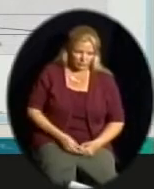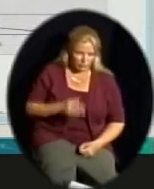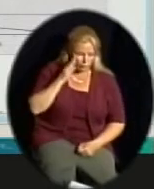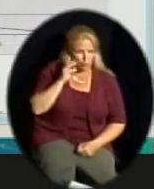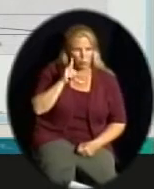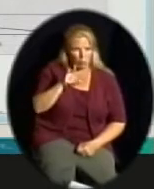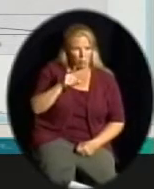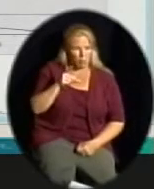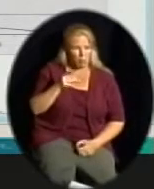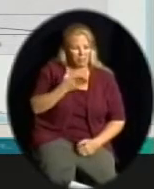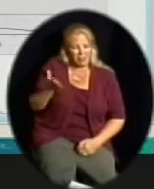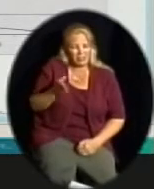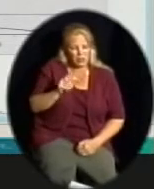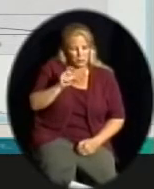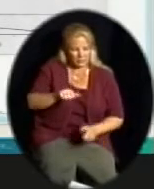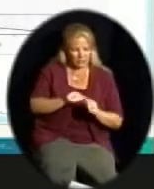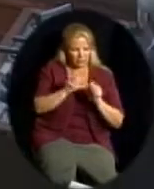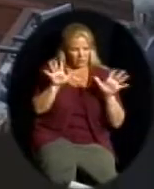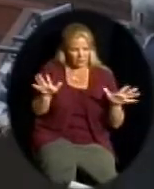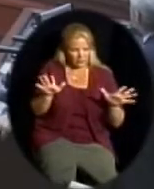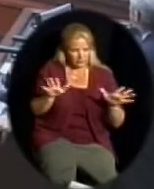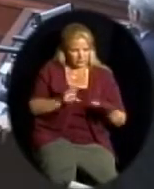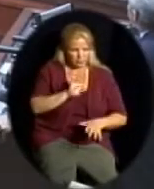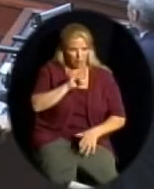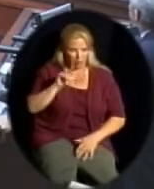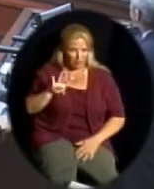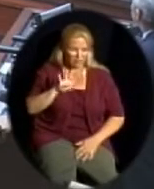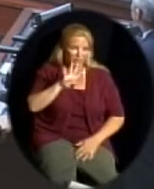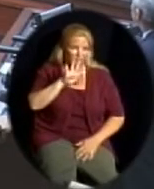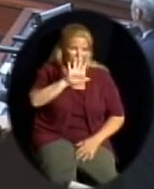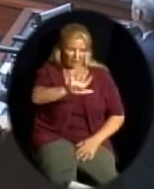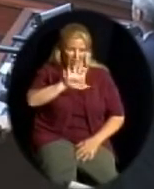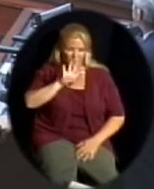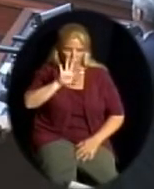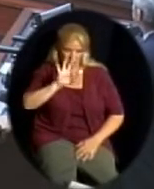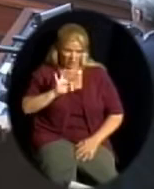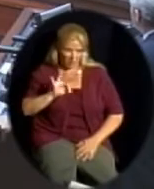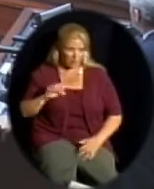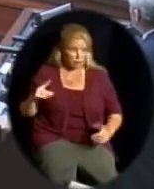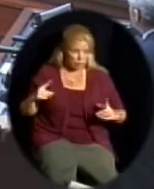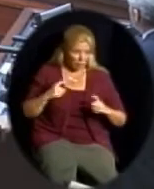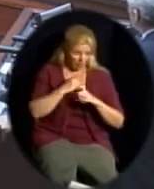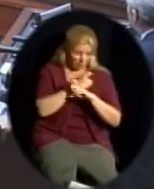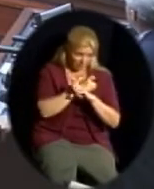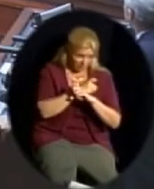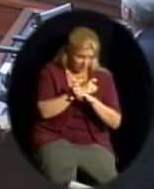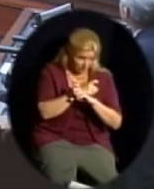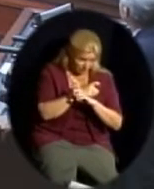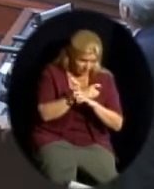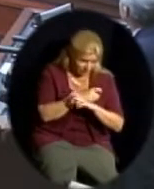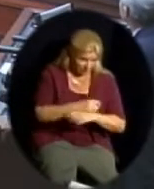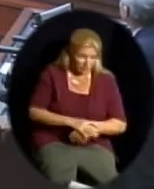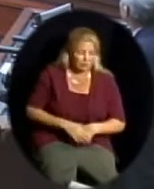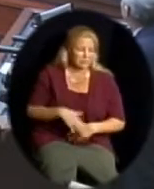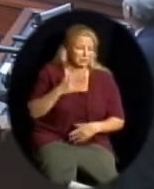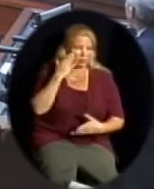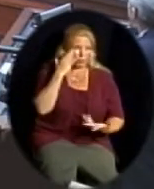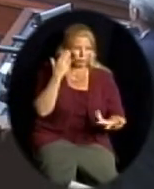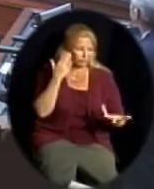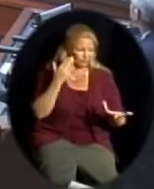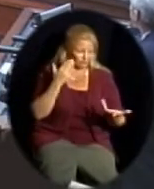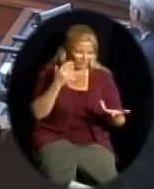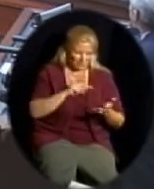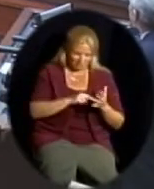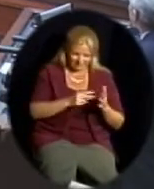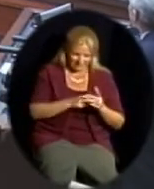get some clarification on, we know that Bill 549 is complex, and we know it has an inflation indice in it according to the CPI, and that